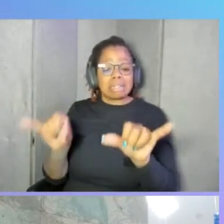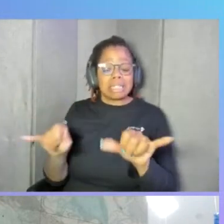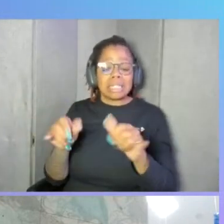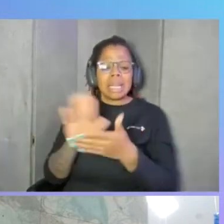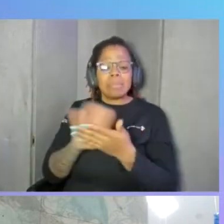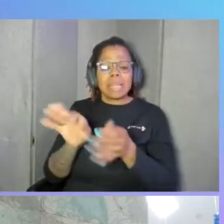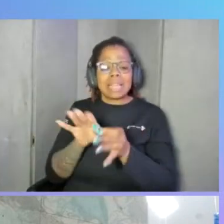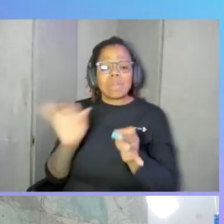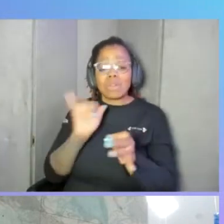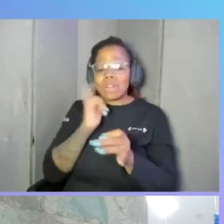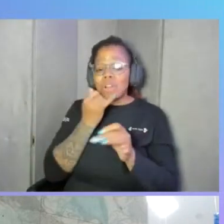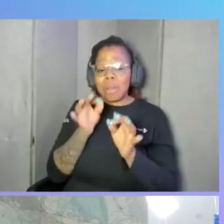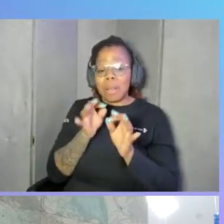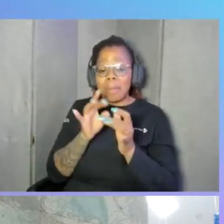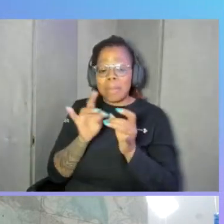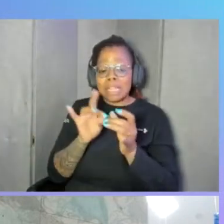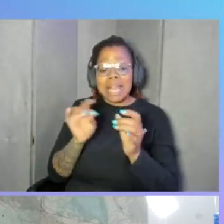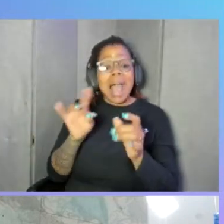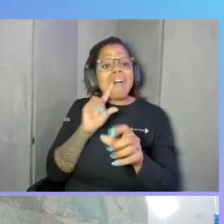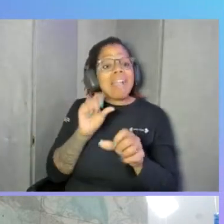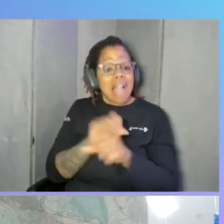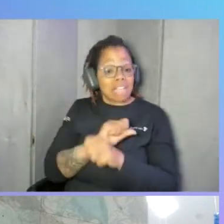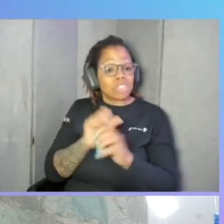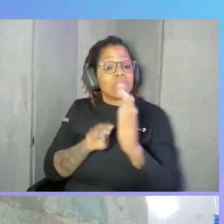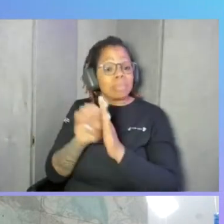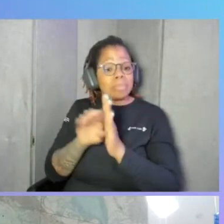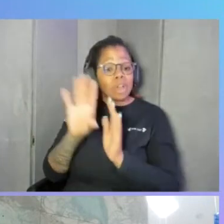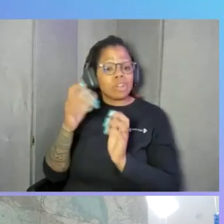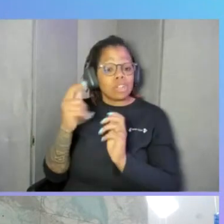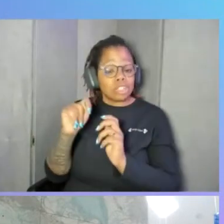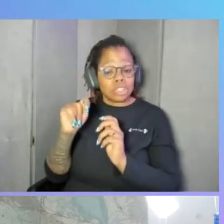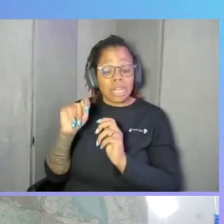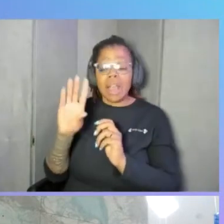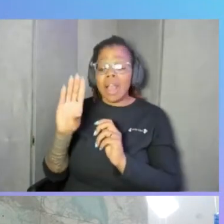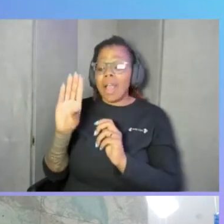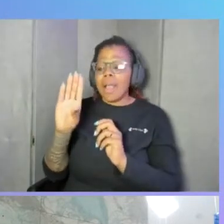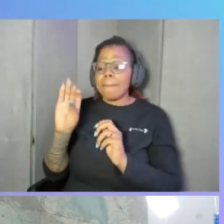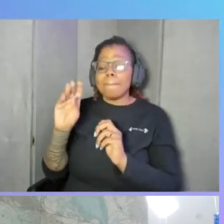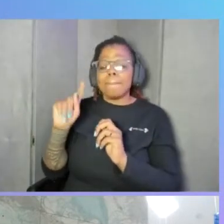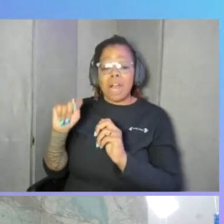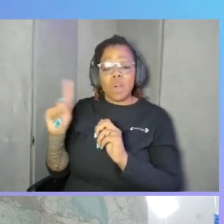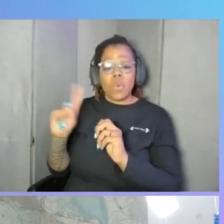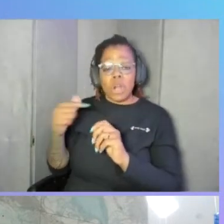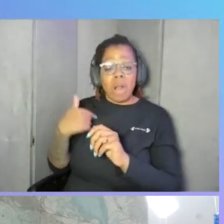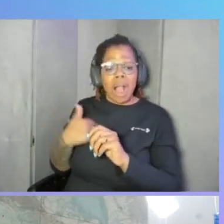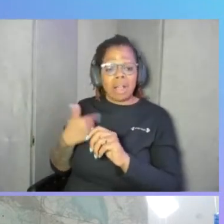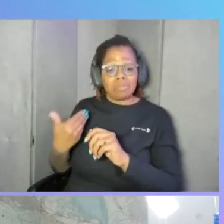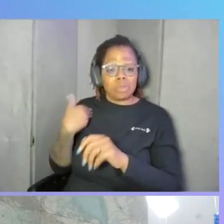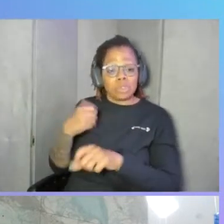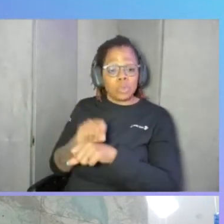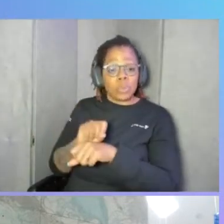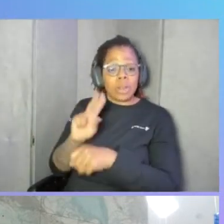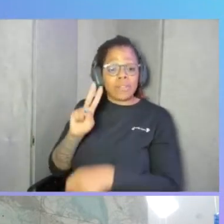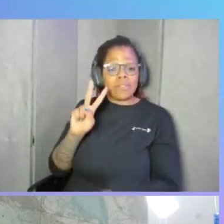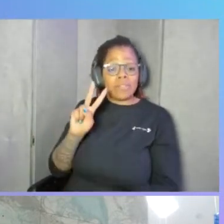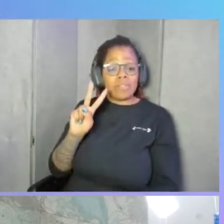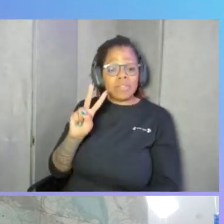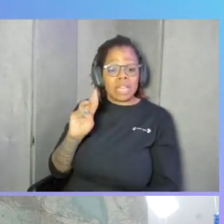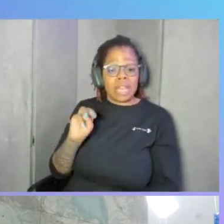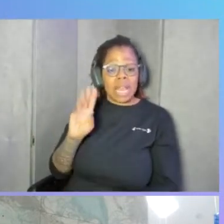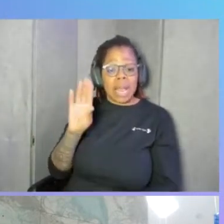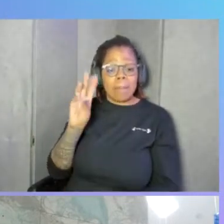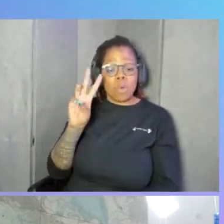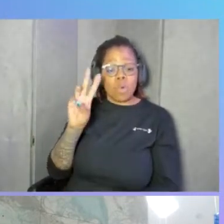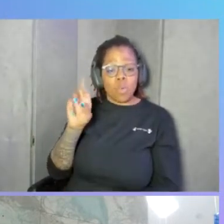I actually built a chat bot at VMware, where I was previously employed, that where it